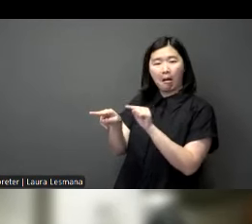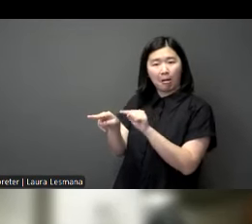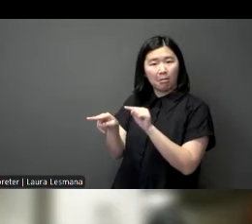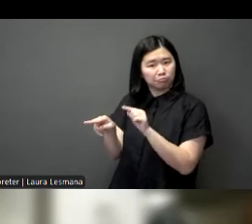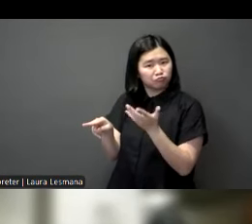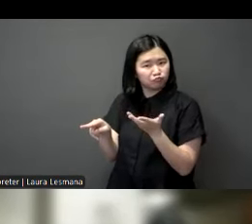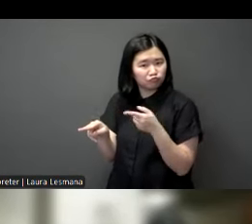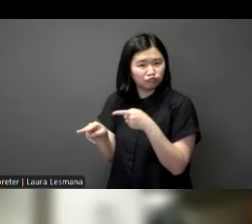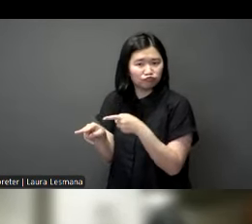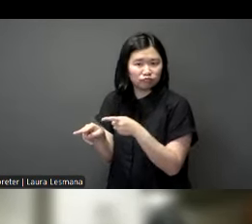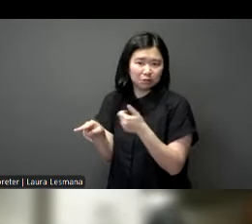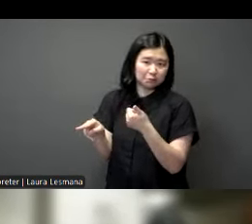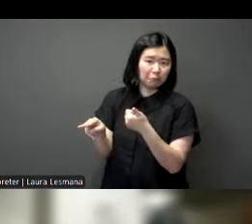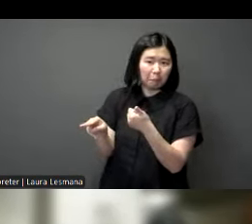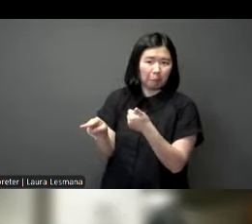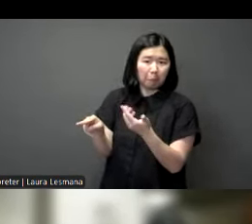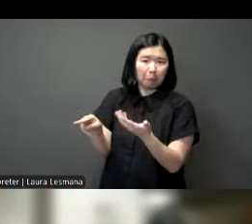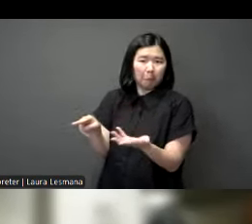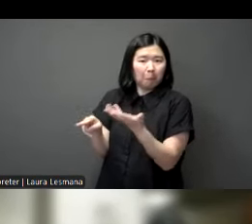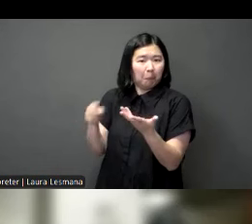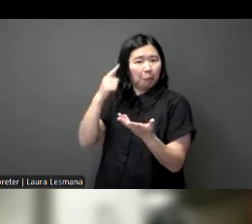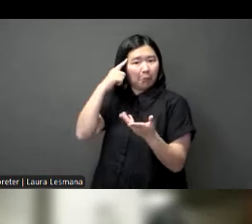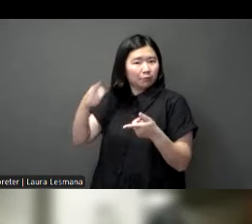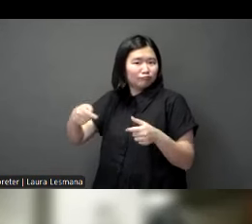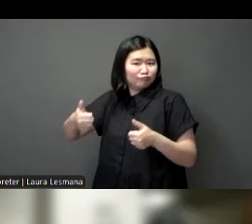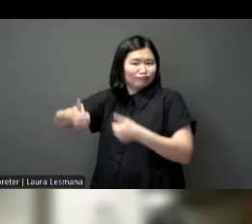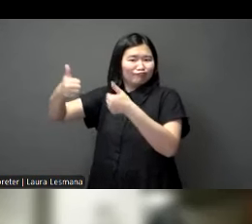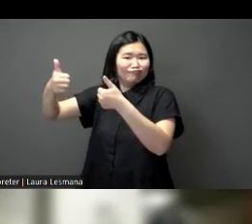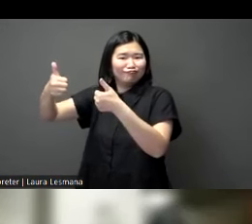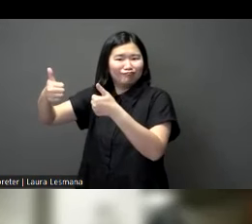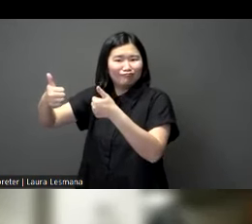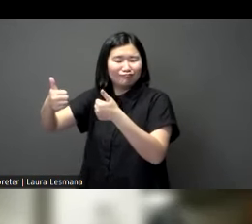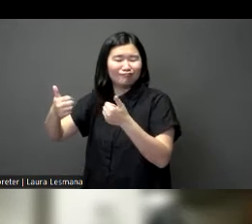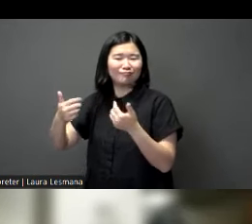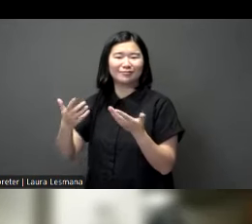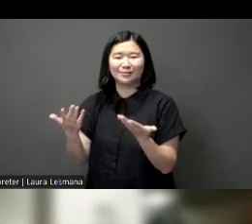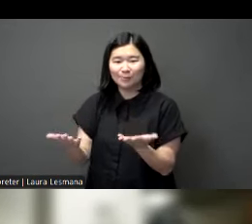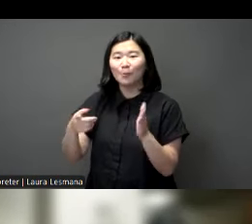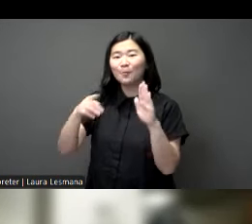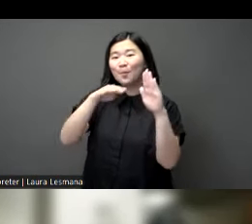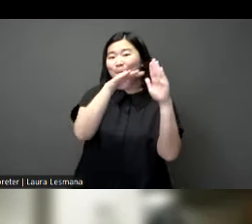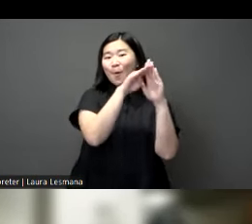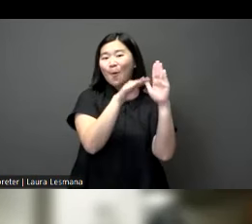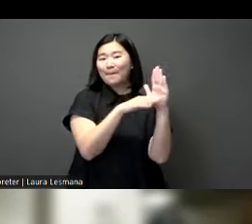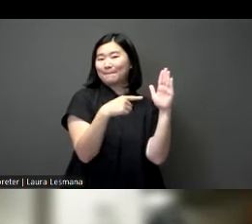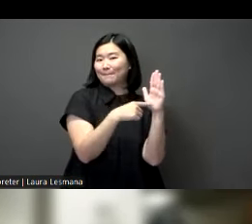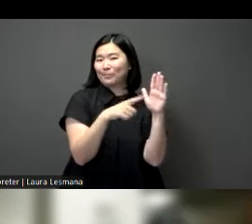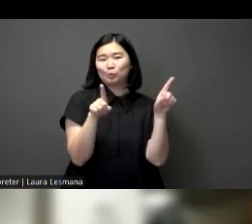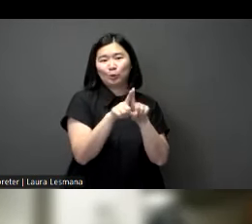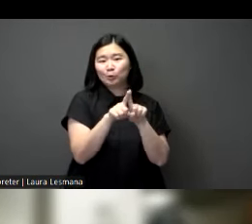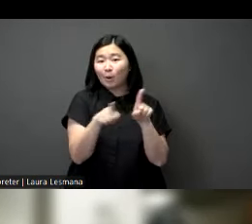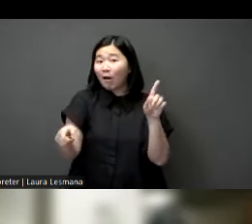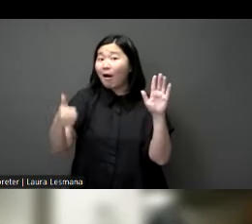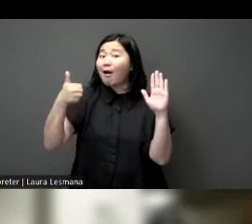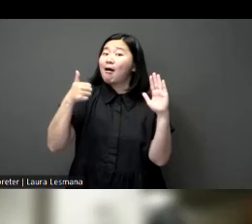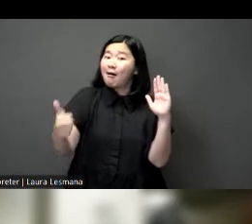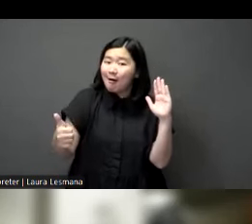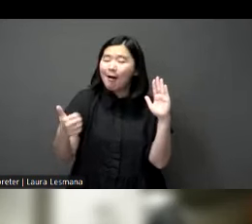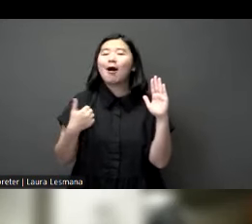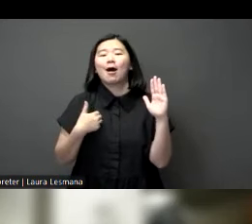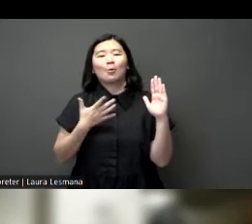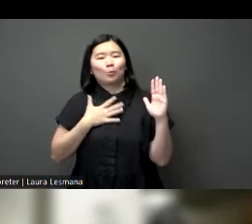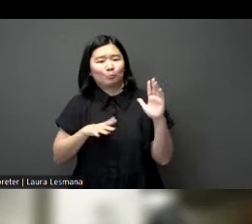workshops, people become more sensitive, and they will be able